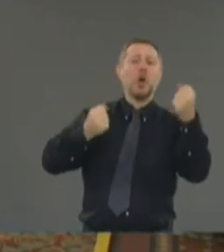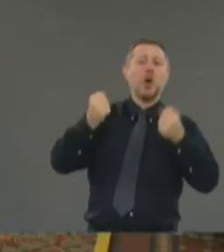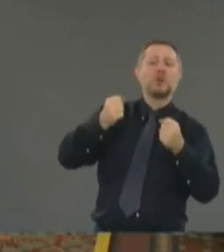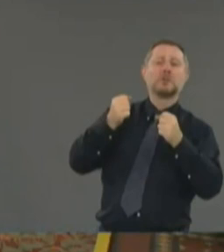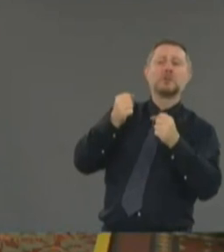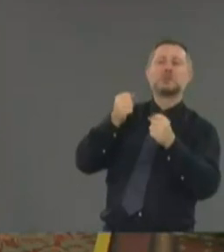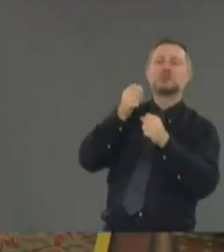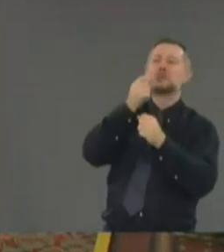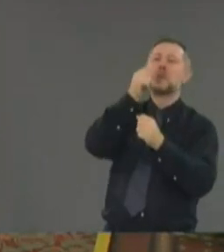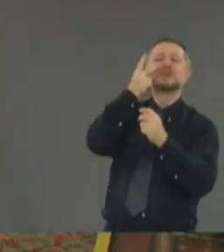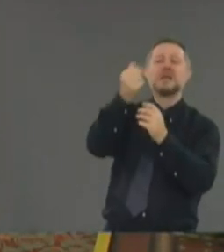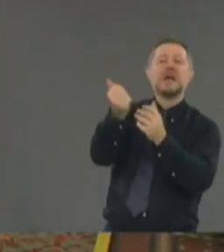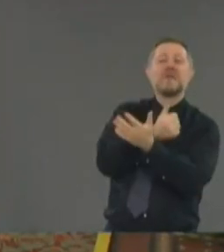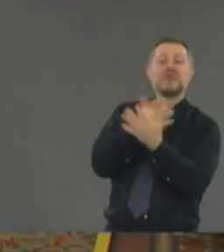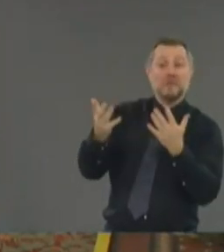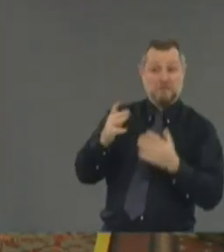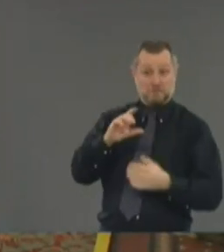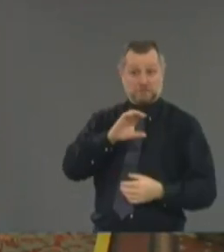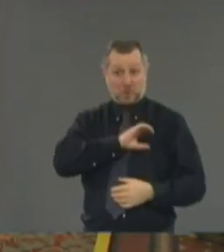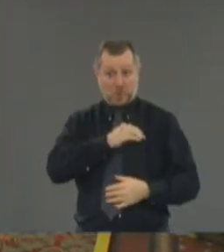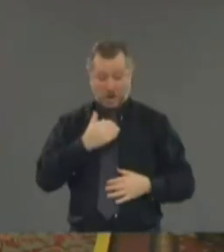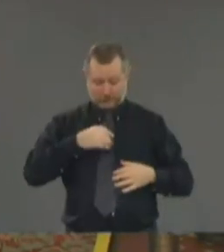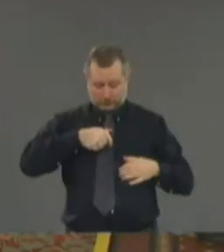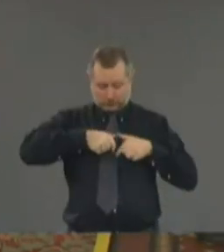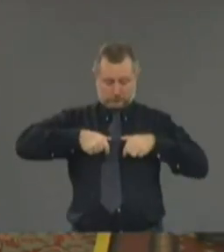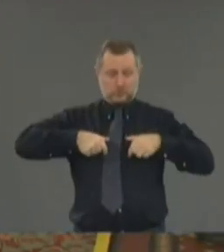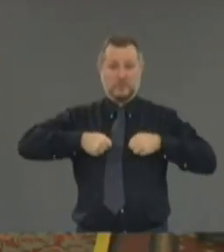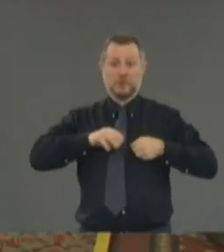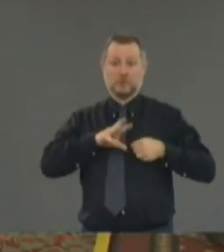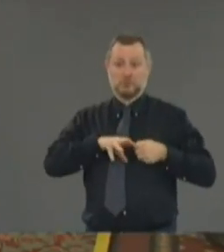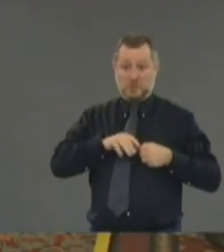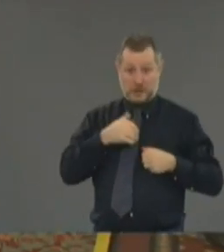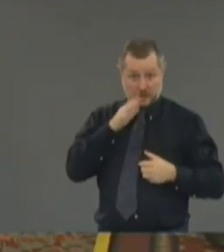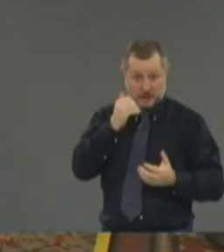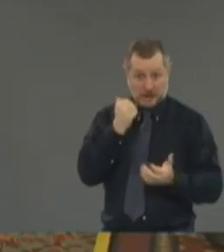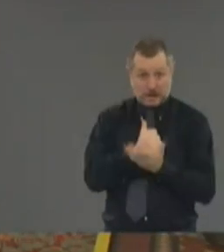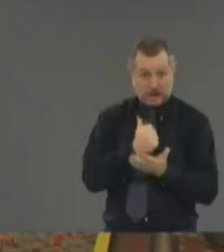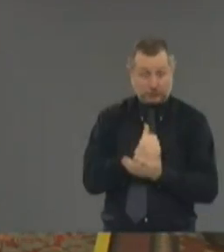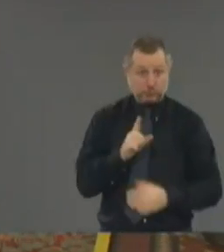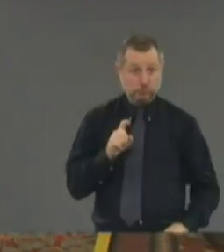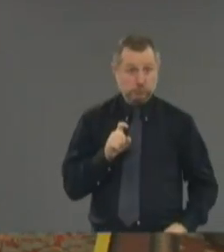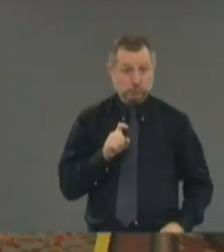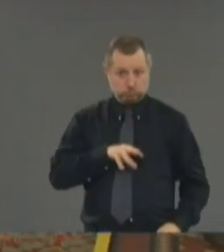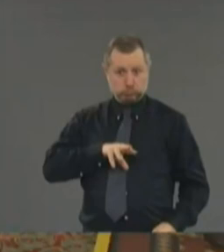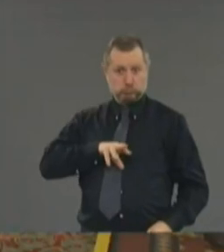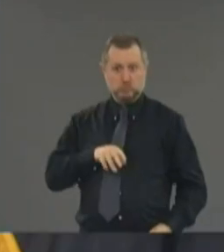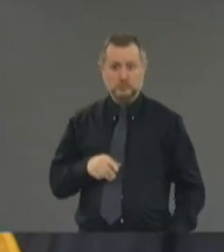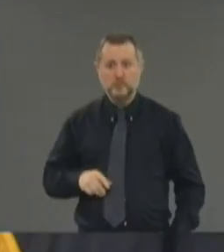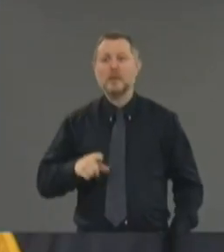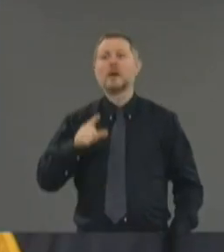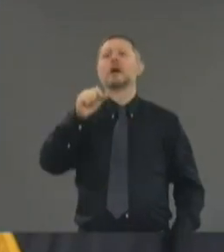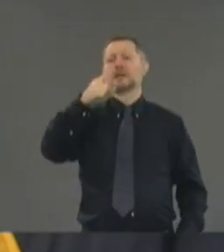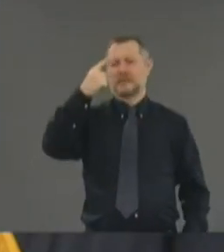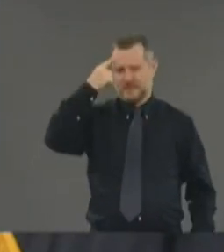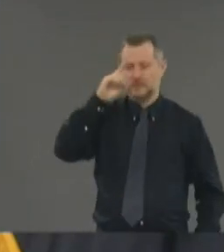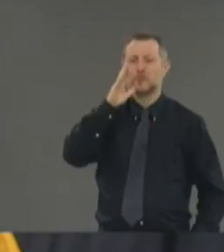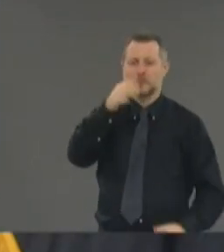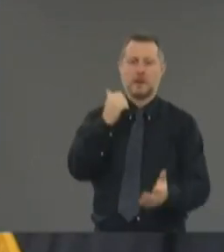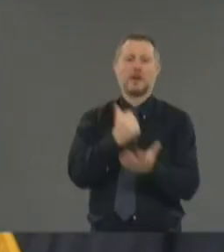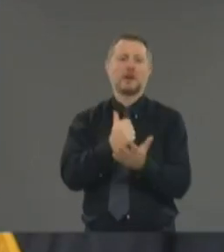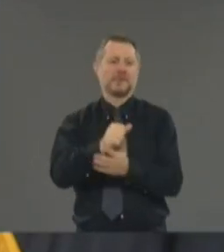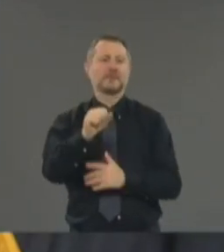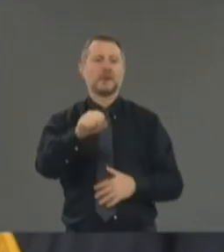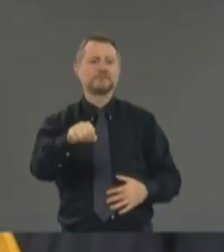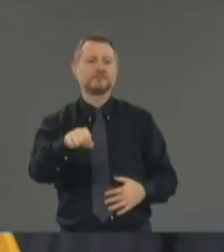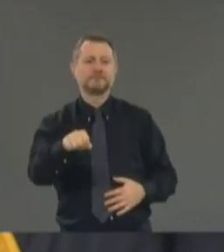If all officers had body cameras, would that vindicate the officers? I think that would be helpful. I don't think any of these